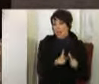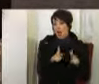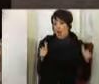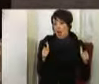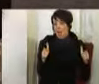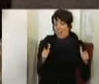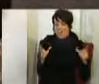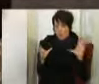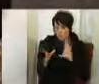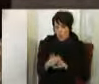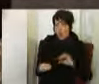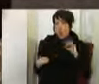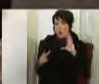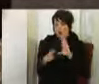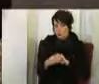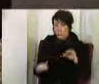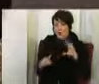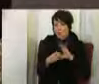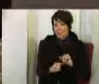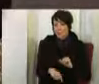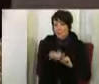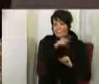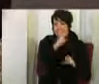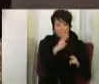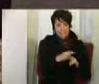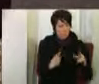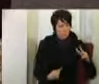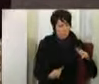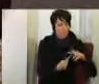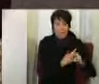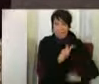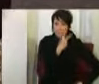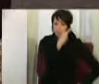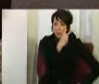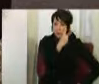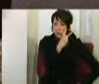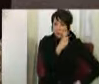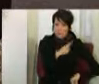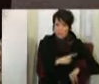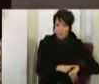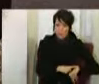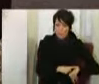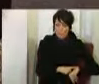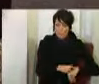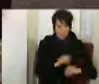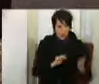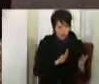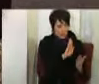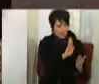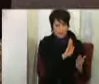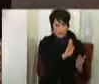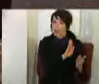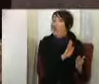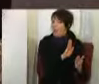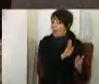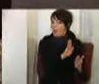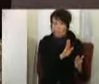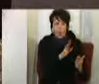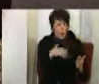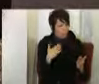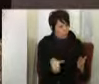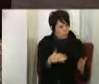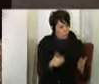Christmas story, there are probably just two places. This first place, when Joseph is being confronted by the reality that this one that he's